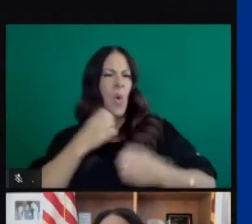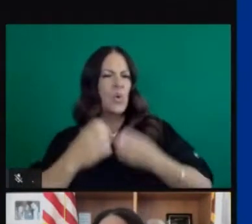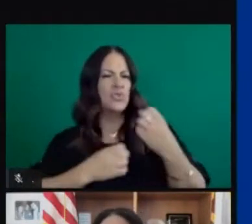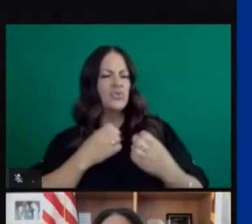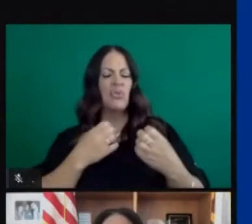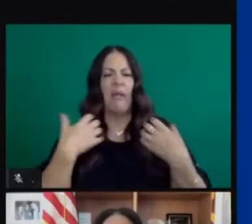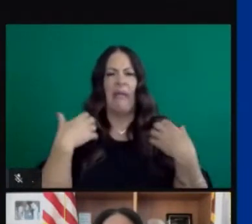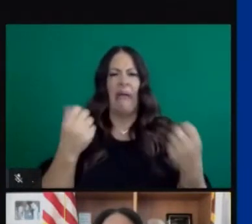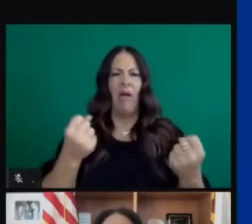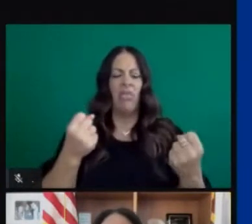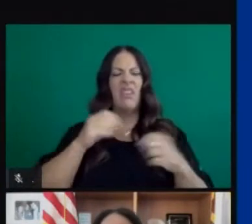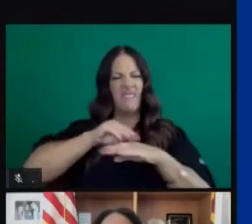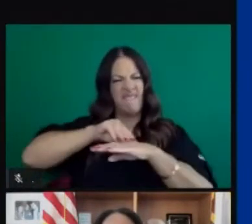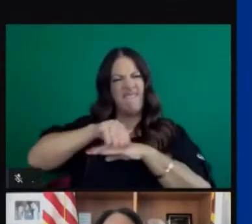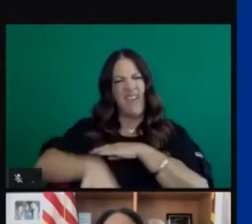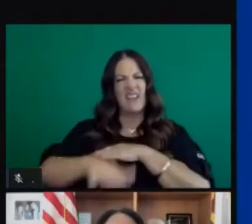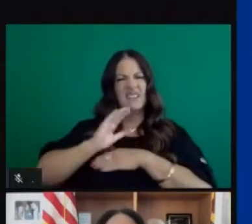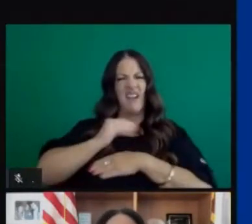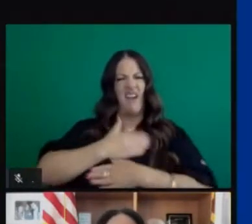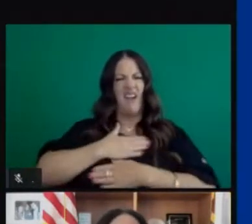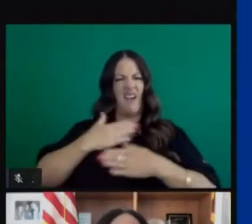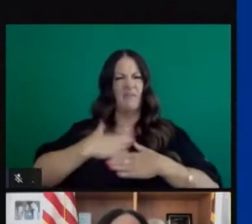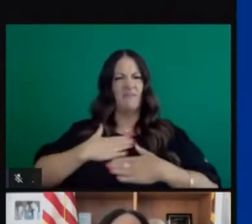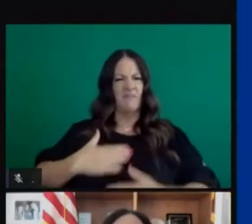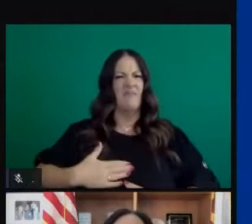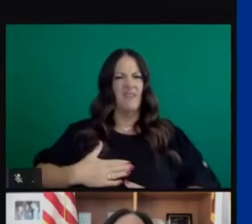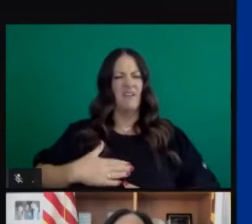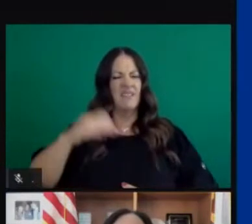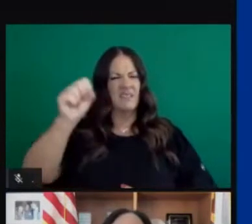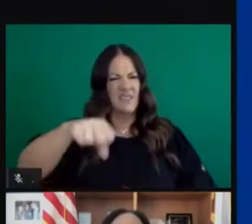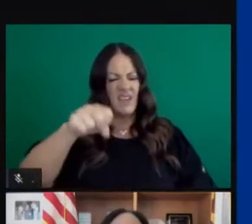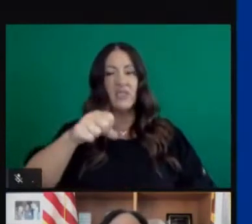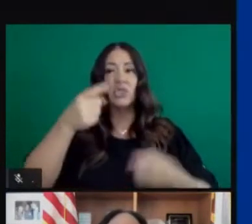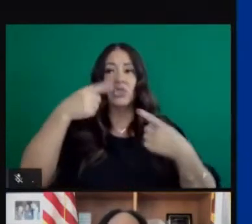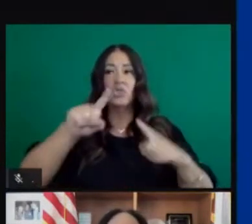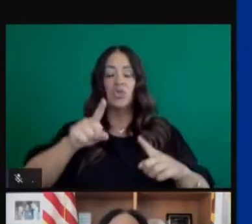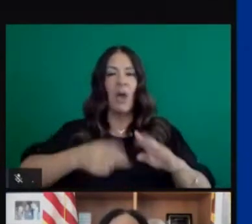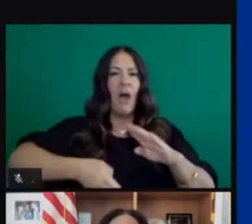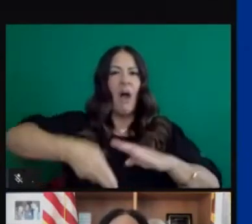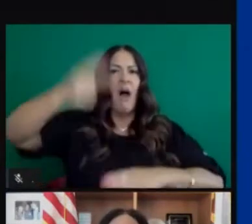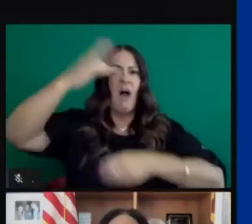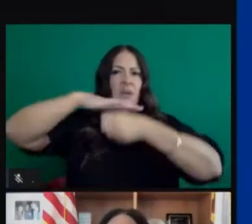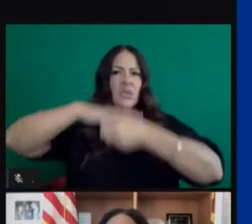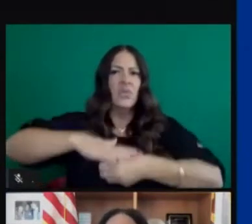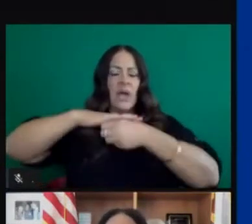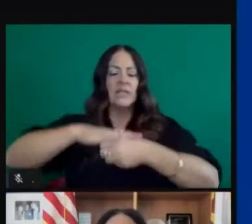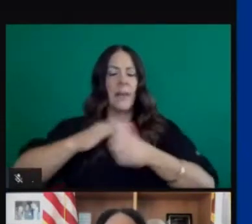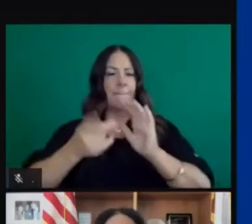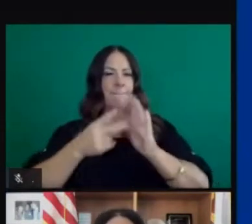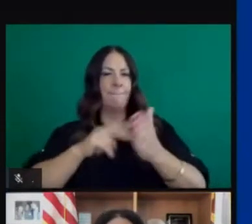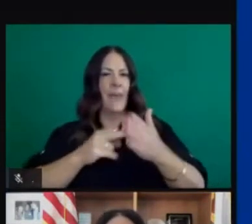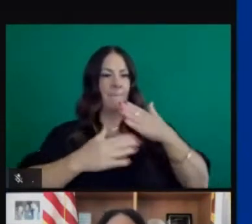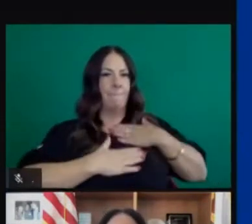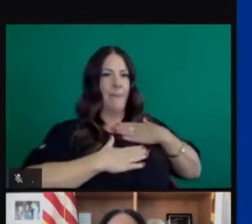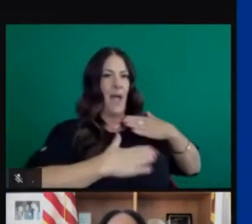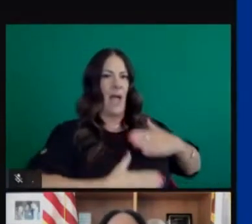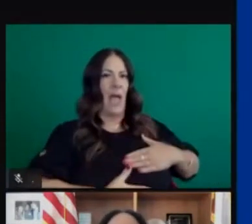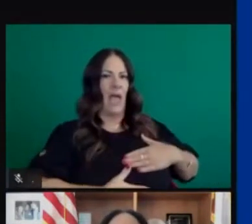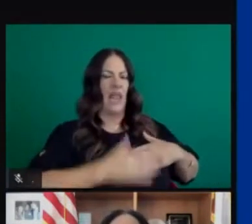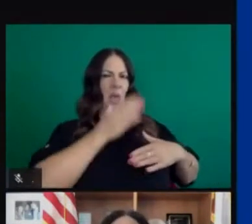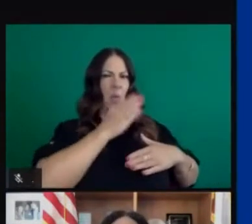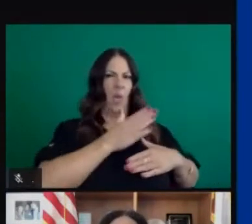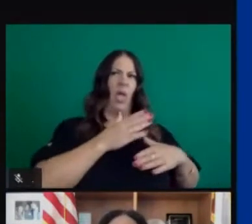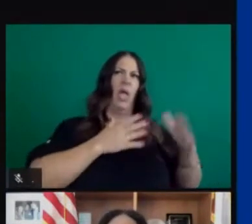does not stop at the neck. And during times of heightened stress, our bodies actually can make more stress hormones